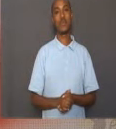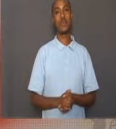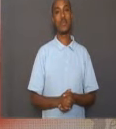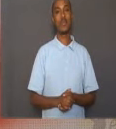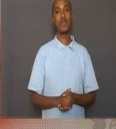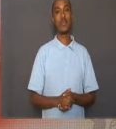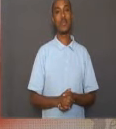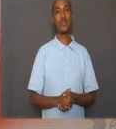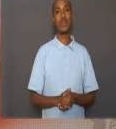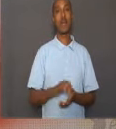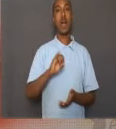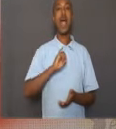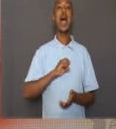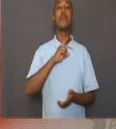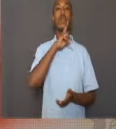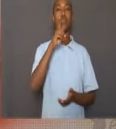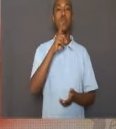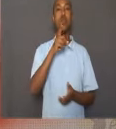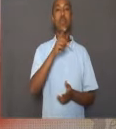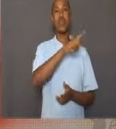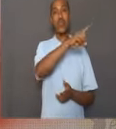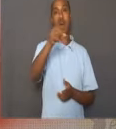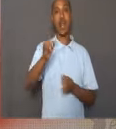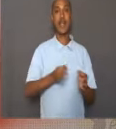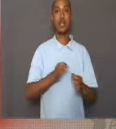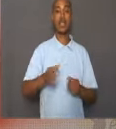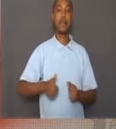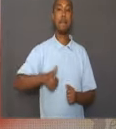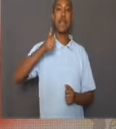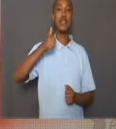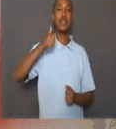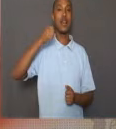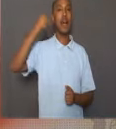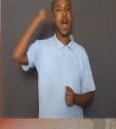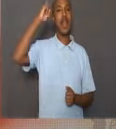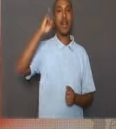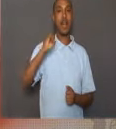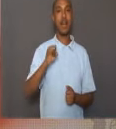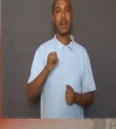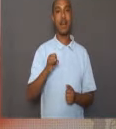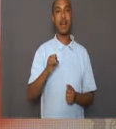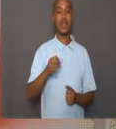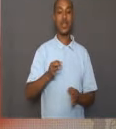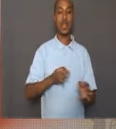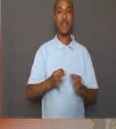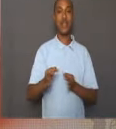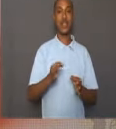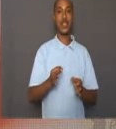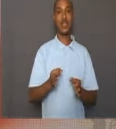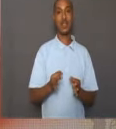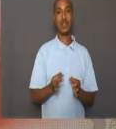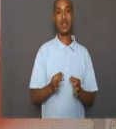sure you were able to explain the basic idea, but the definition is